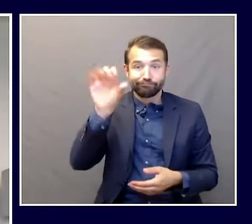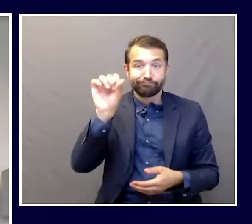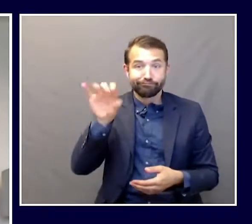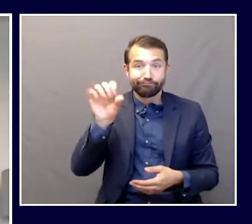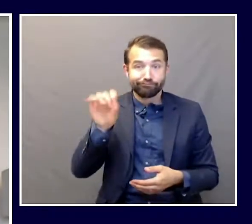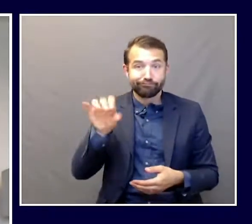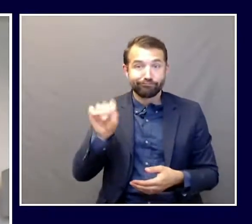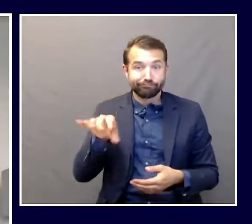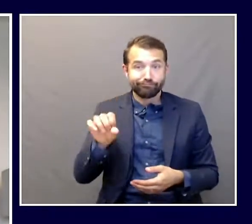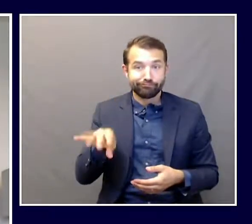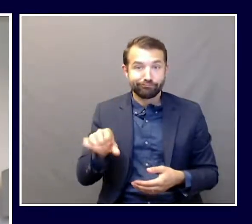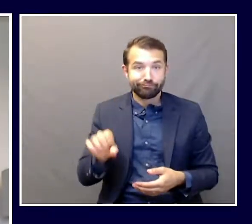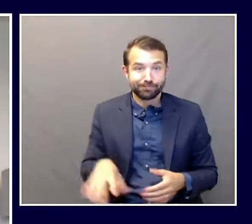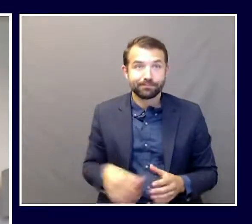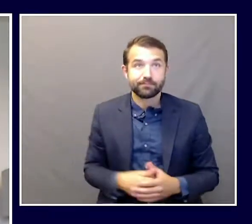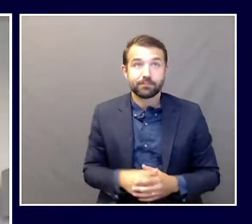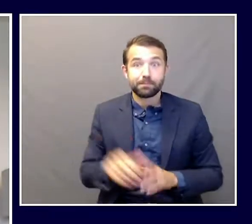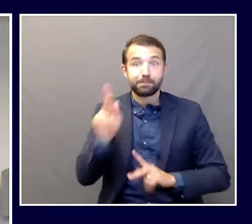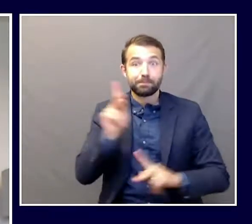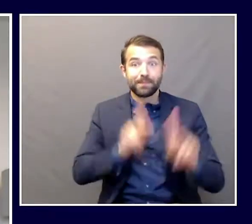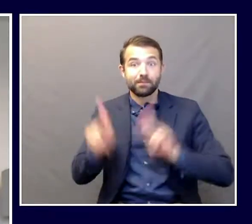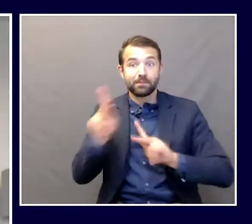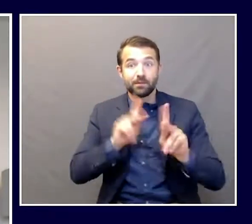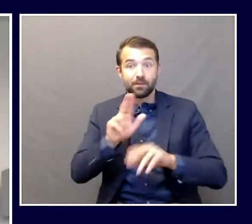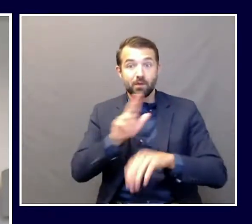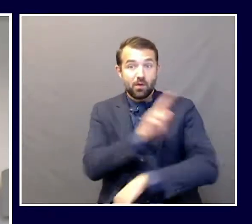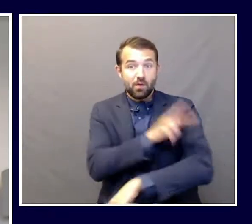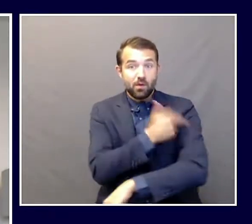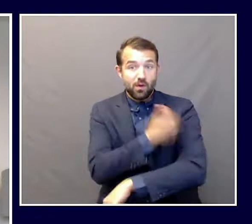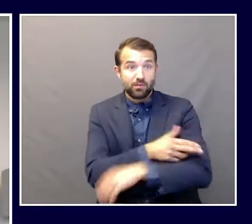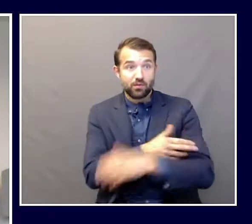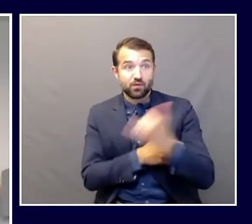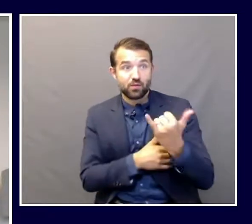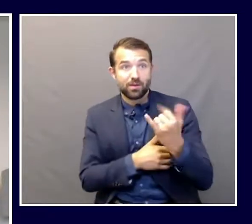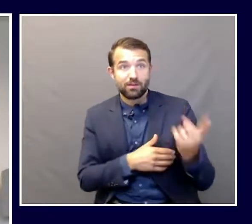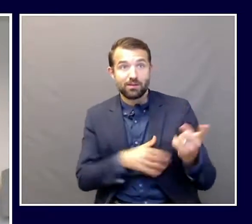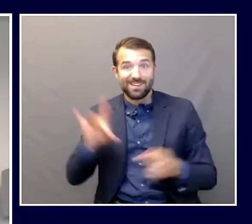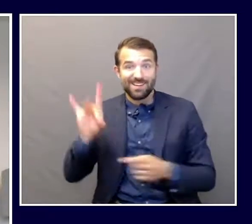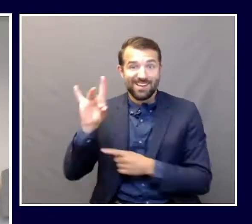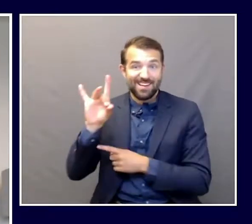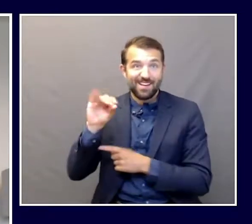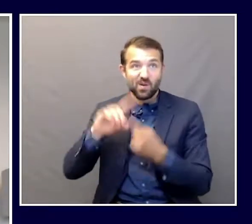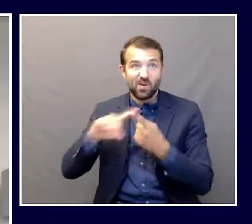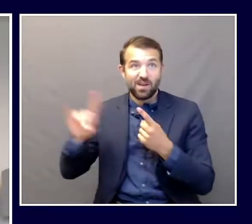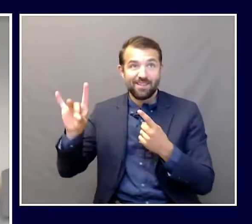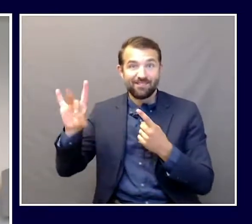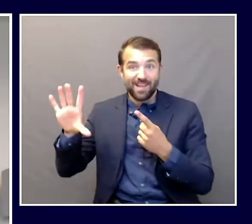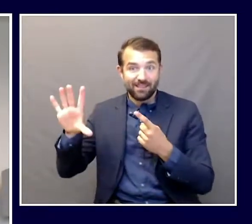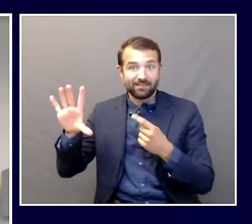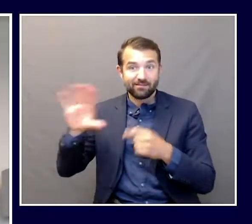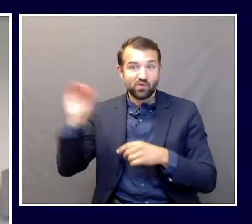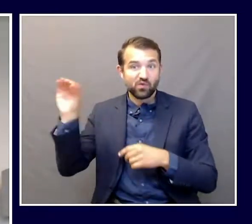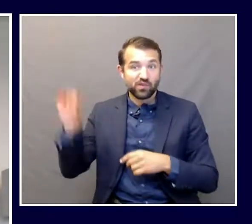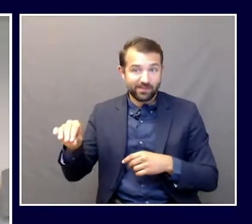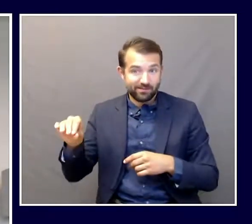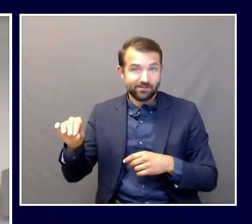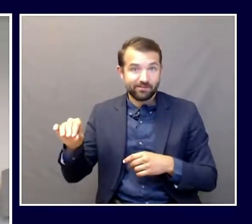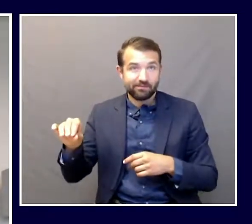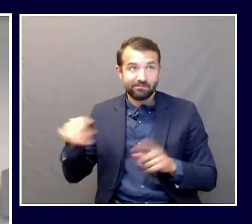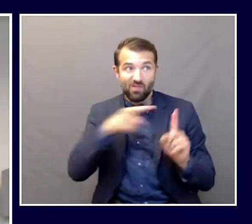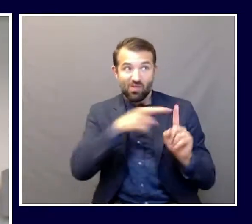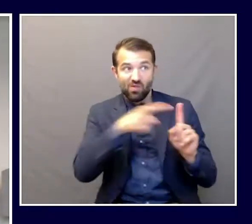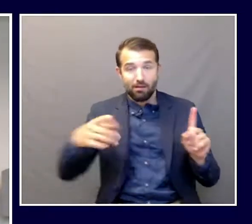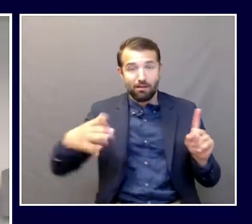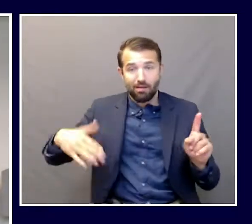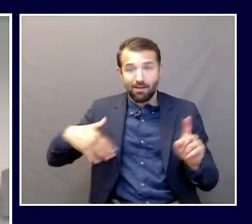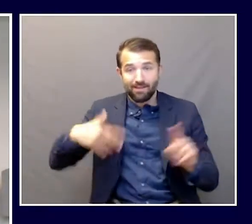for COVID-19, 80 to 85% of them are not fully vaccinated. To me, that number is